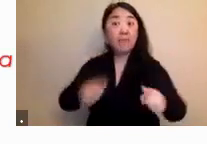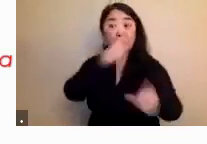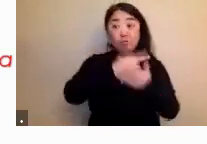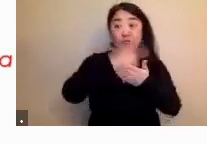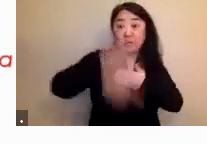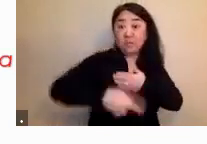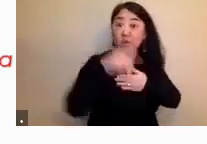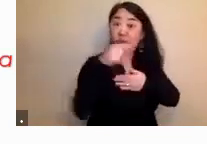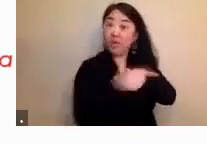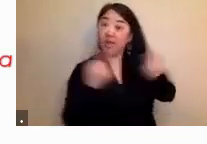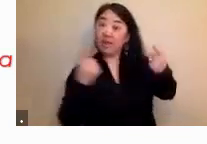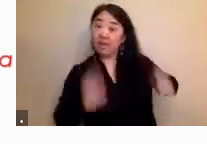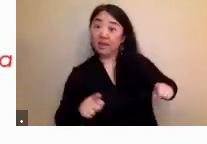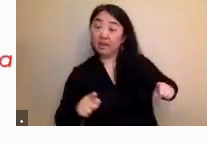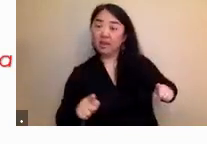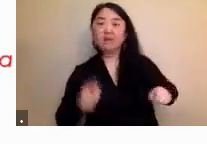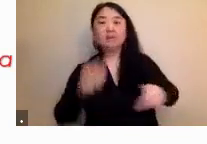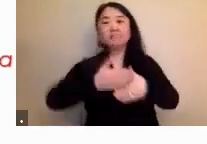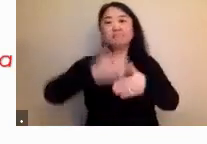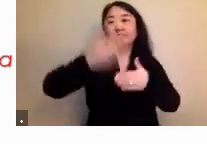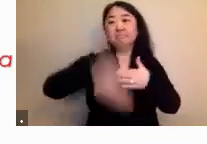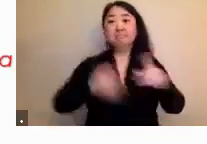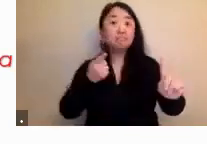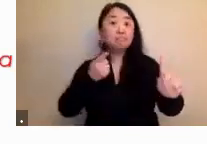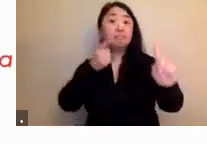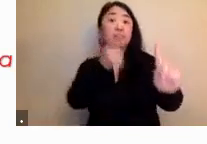that they actually ended up